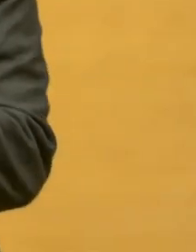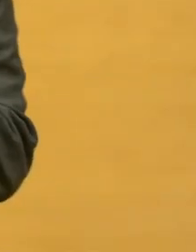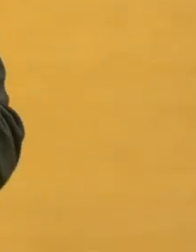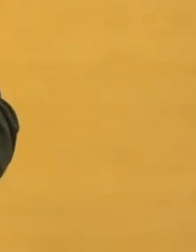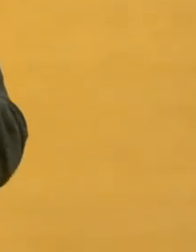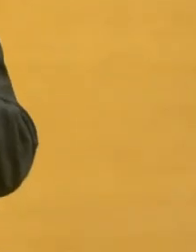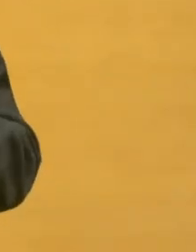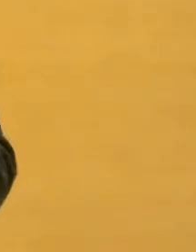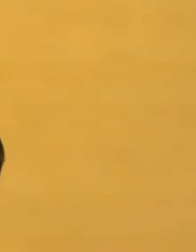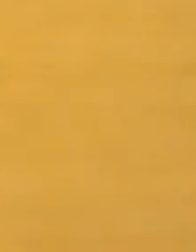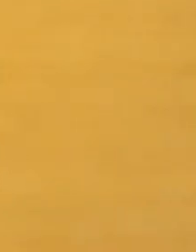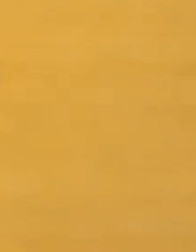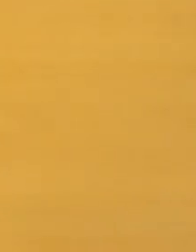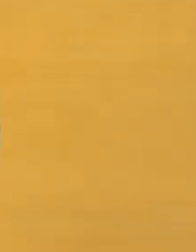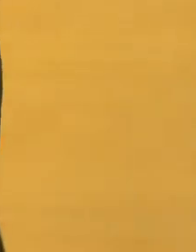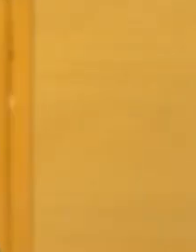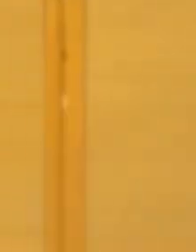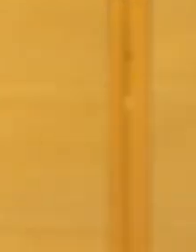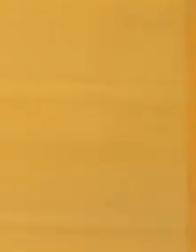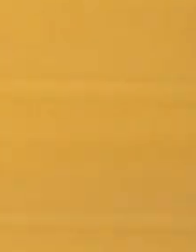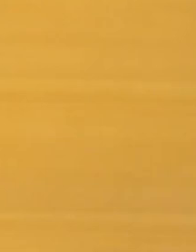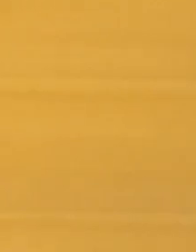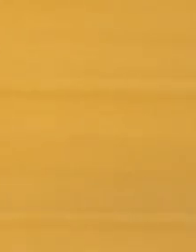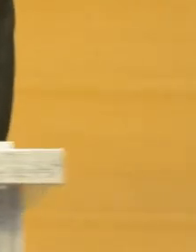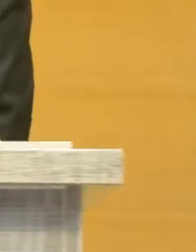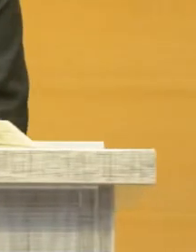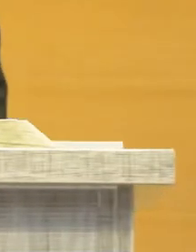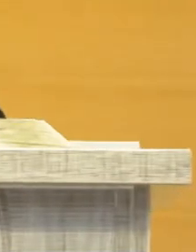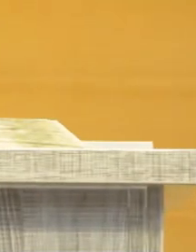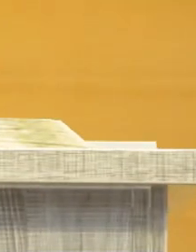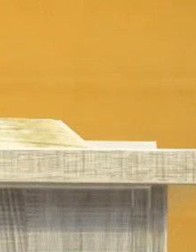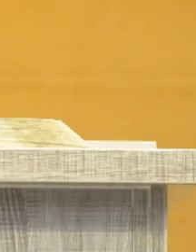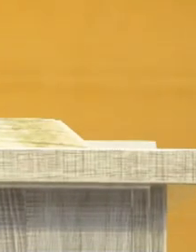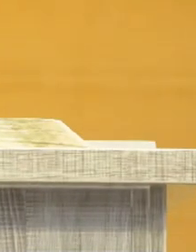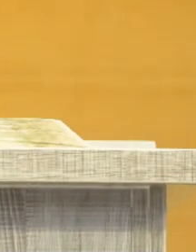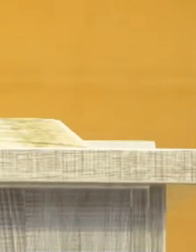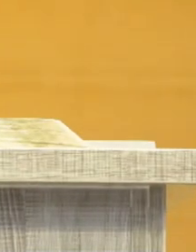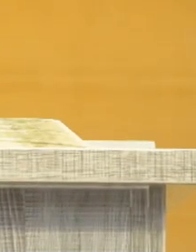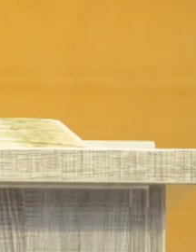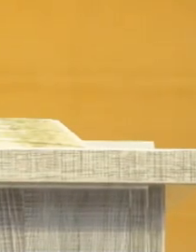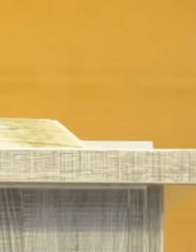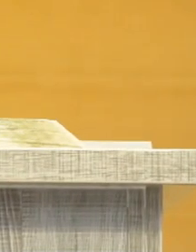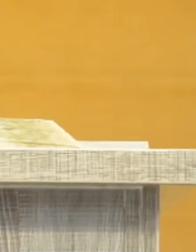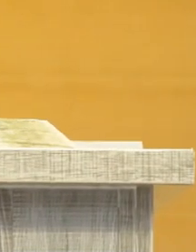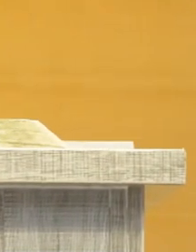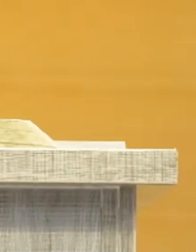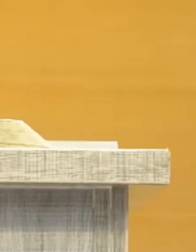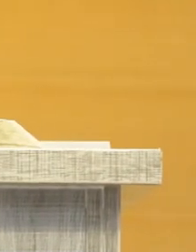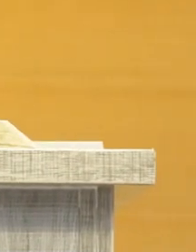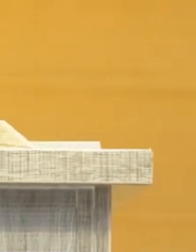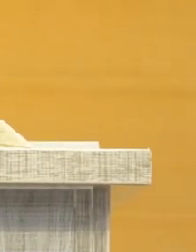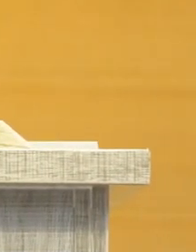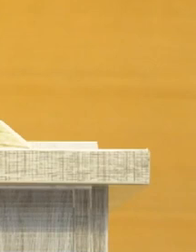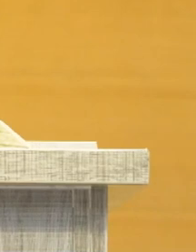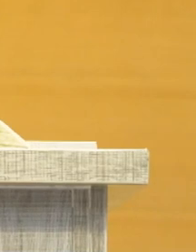when, eventually, even when I began to look up, I'll stay. If you see me preach those